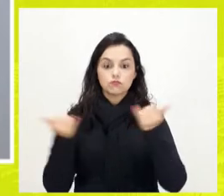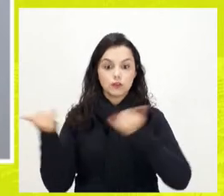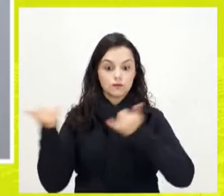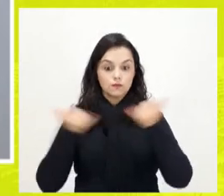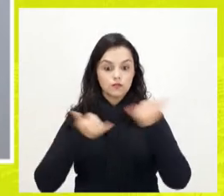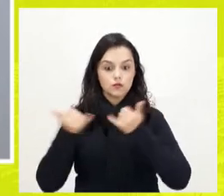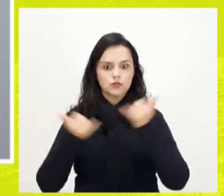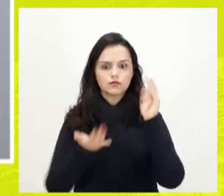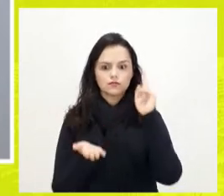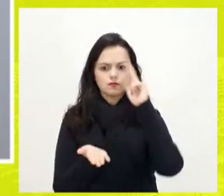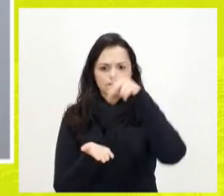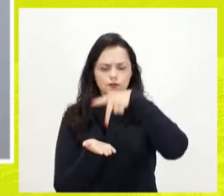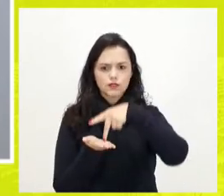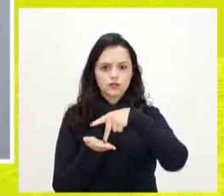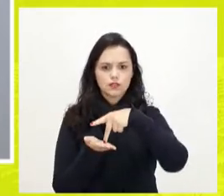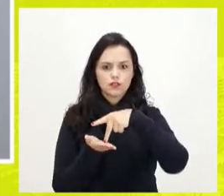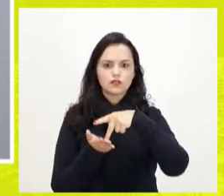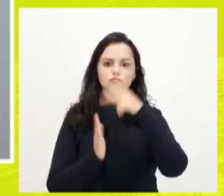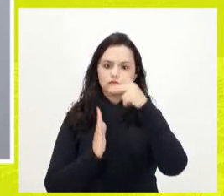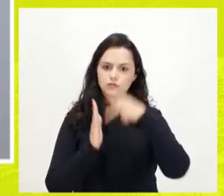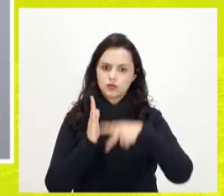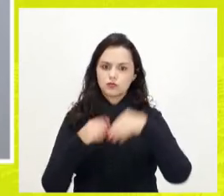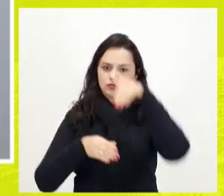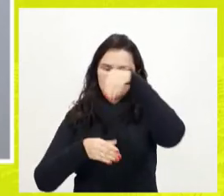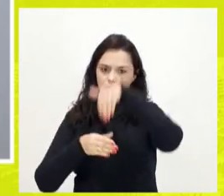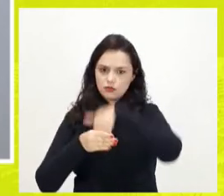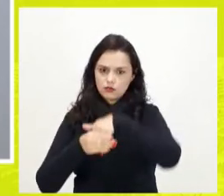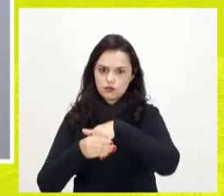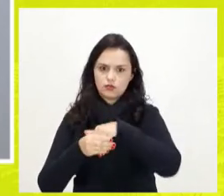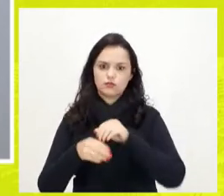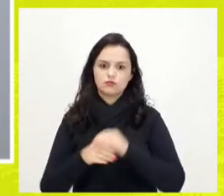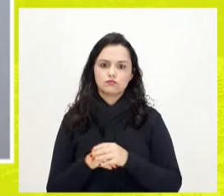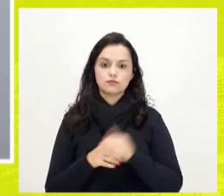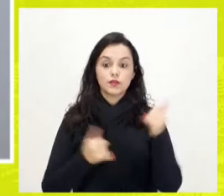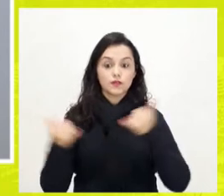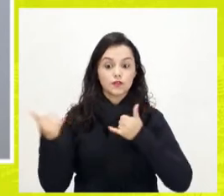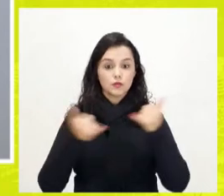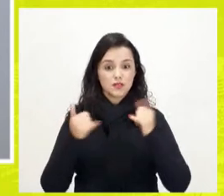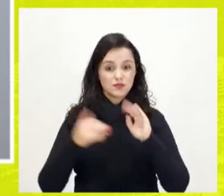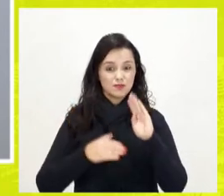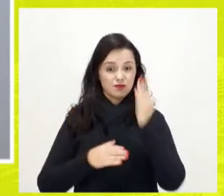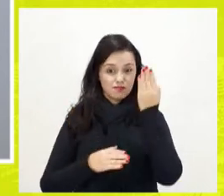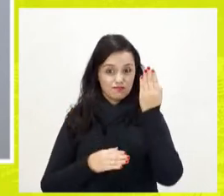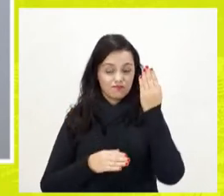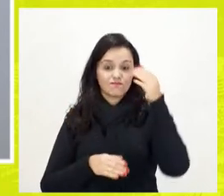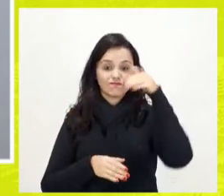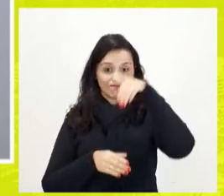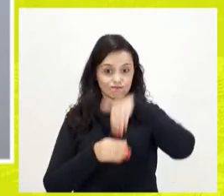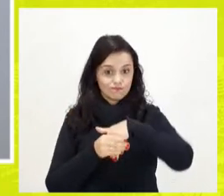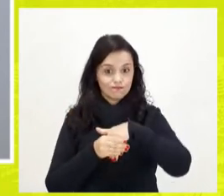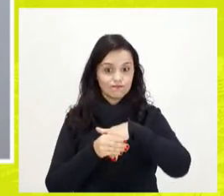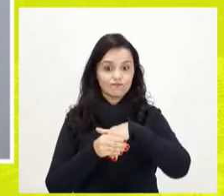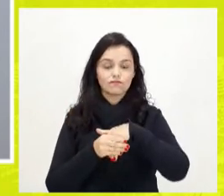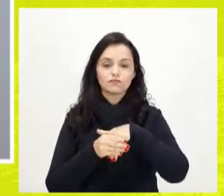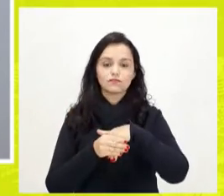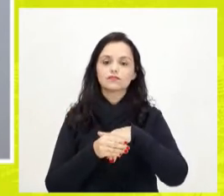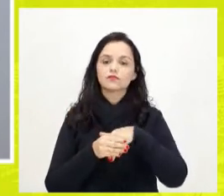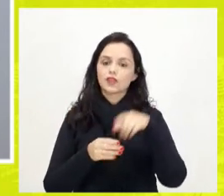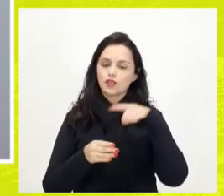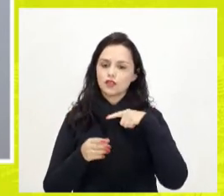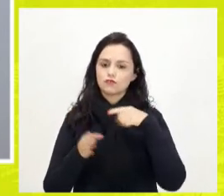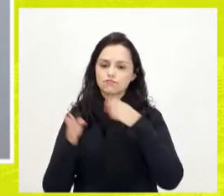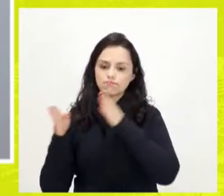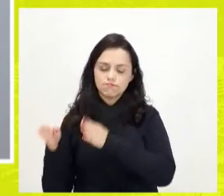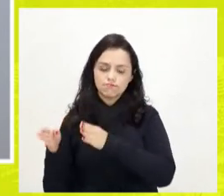in order to really take information or bring good information to everybody the information during